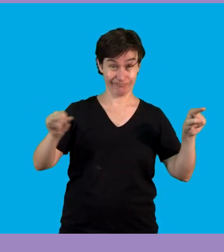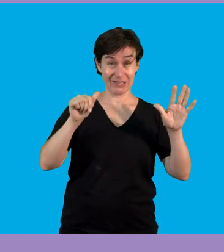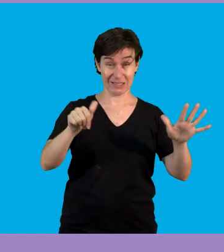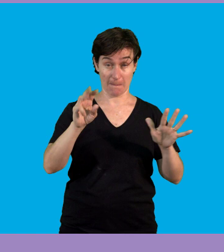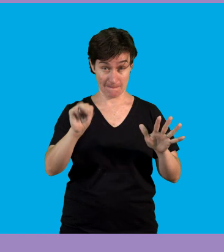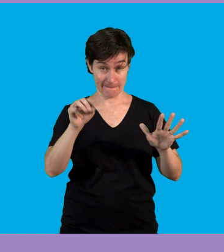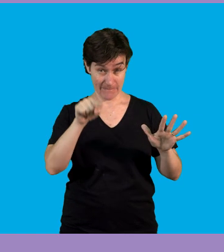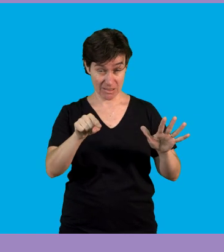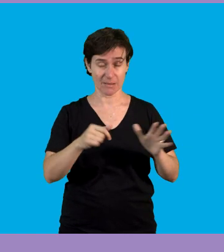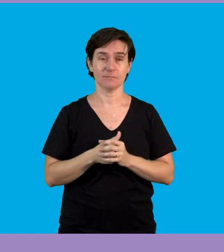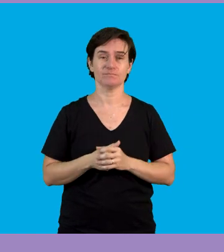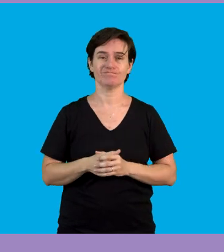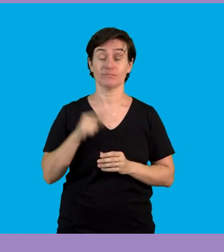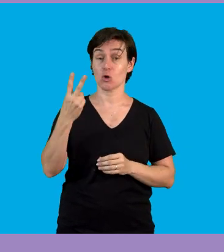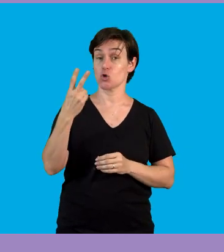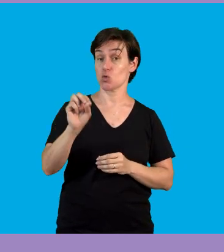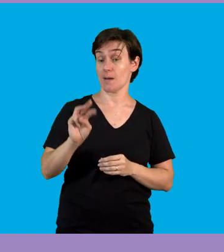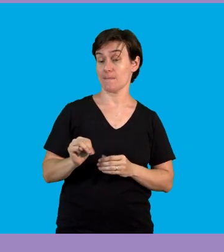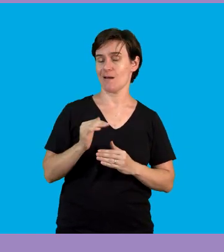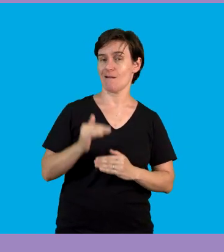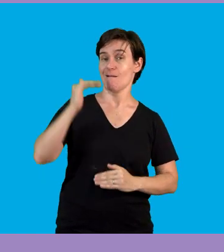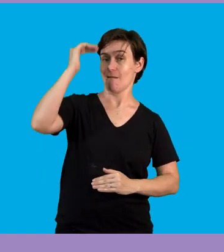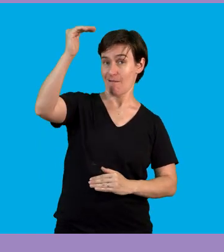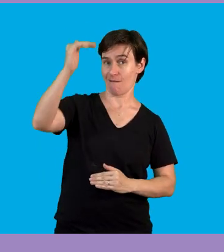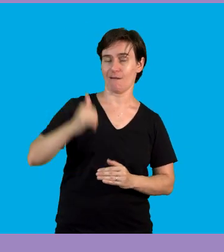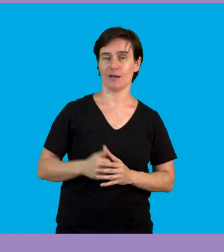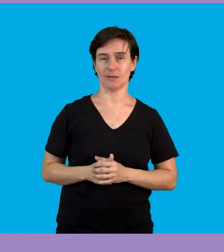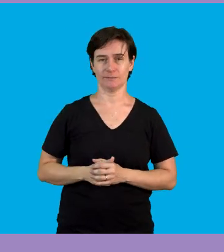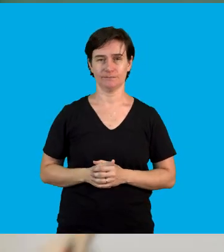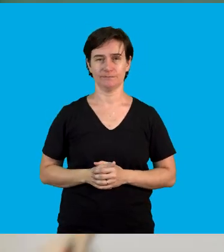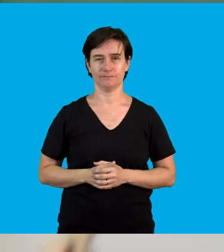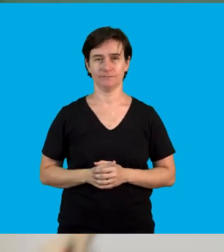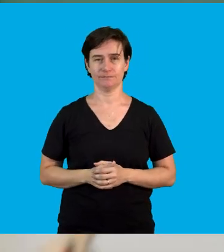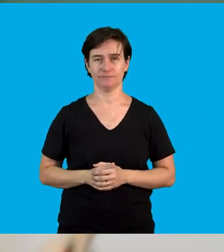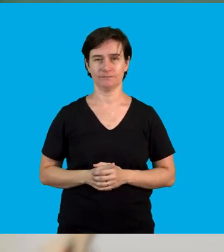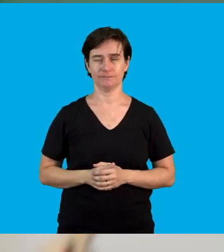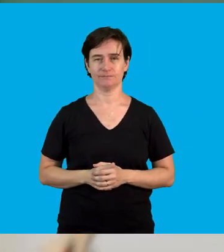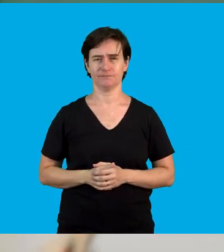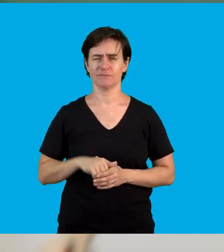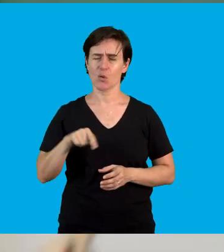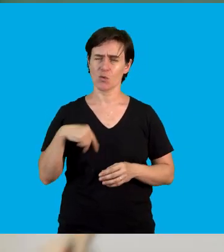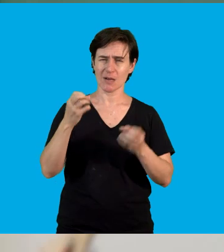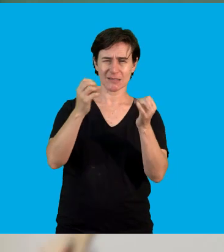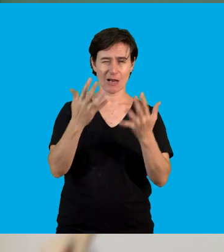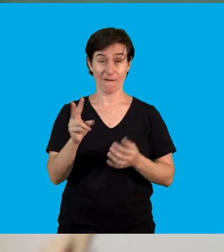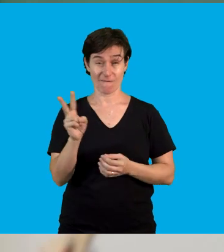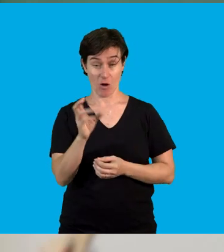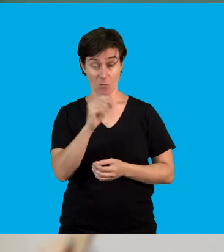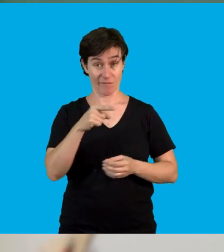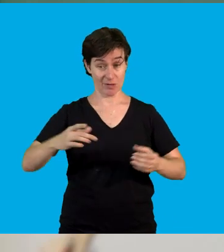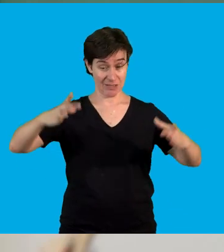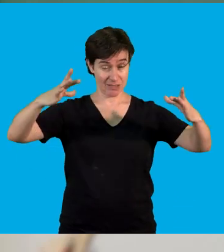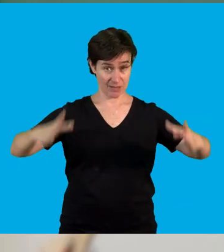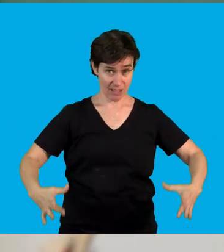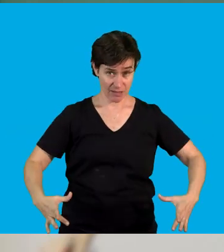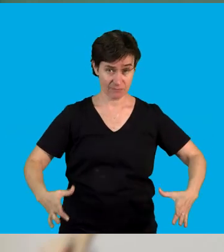we have 16 meters and 20 meters as our values. Remember, for us to calculate the volume of a